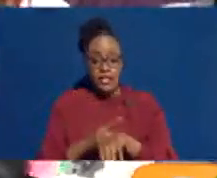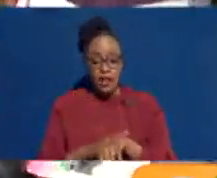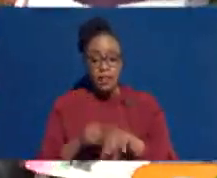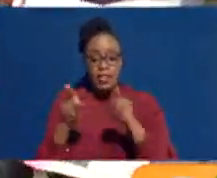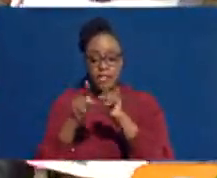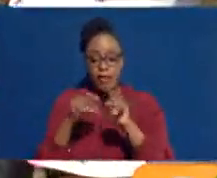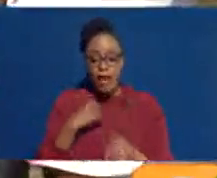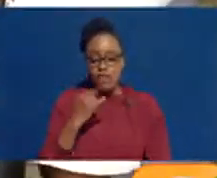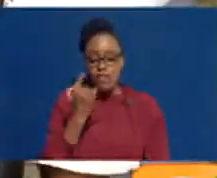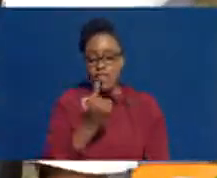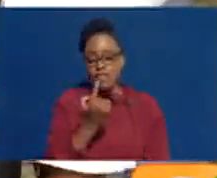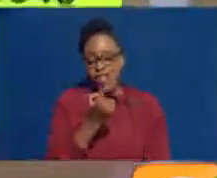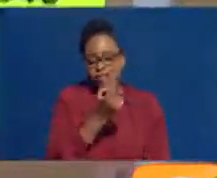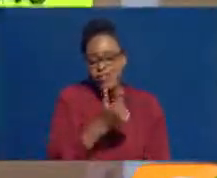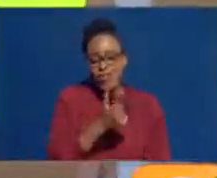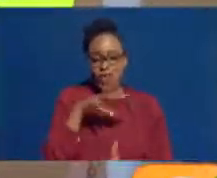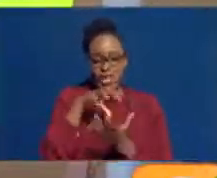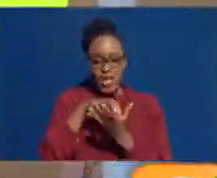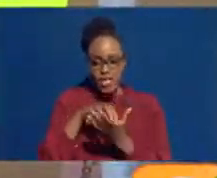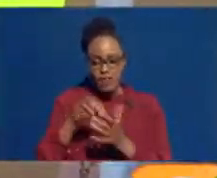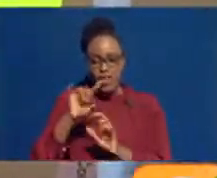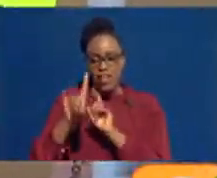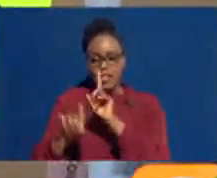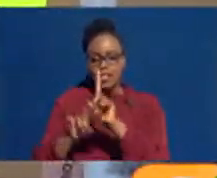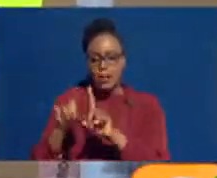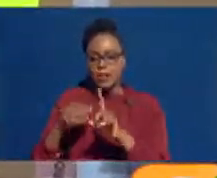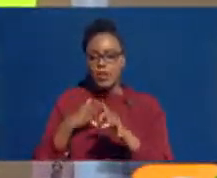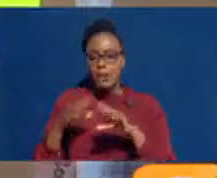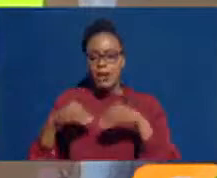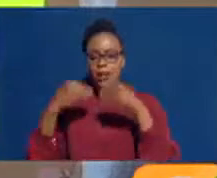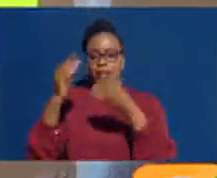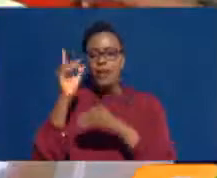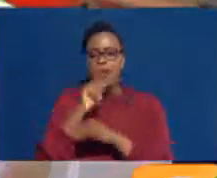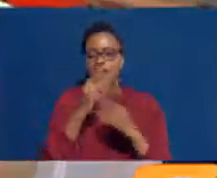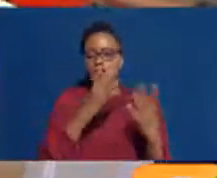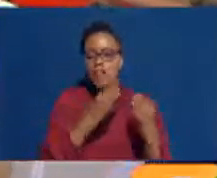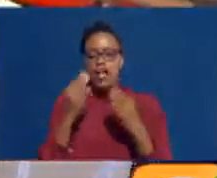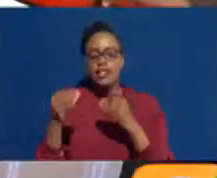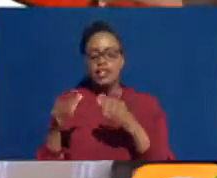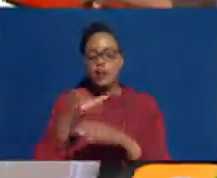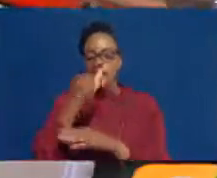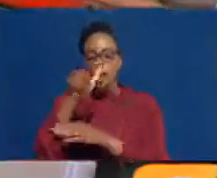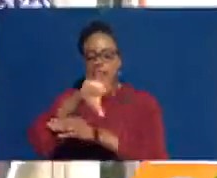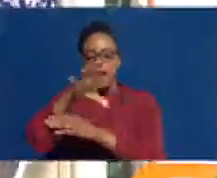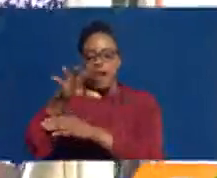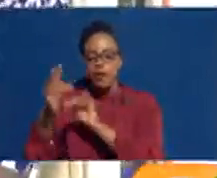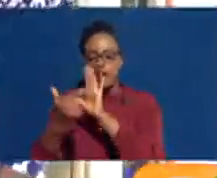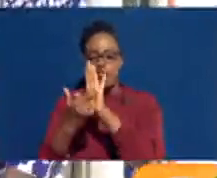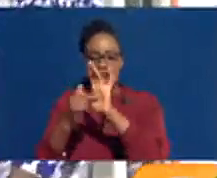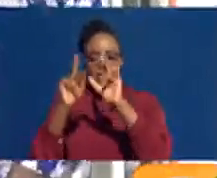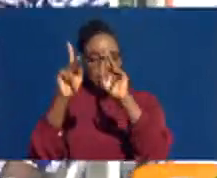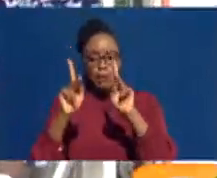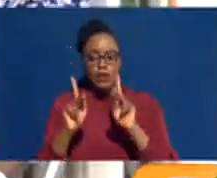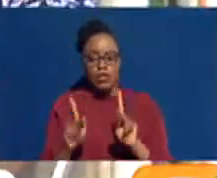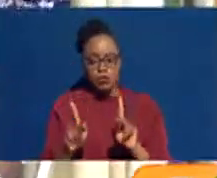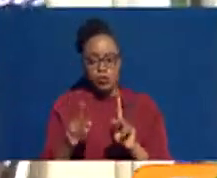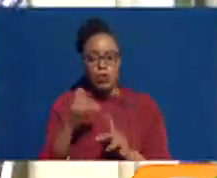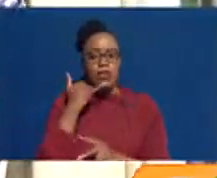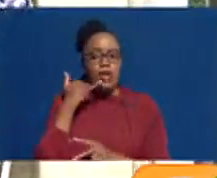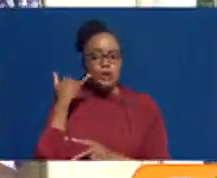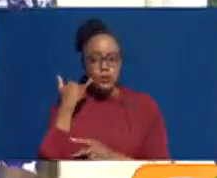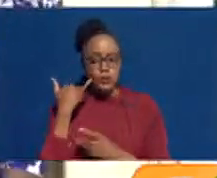these isolated cases, examinations were administered smoothly in other counties such as Kisumu,